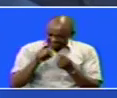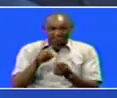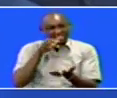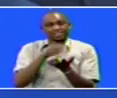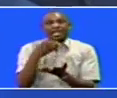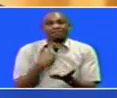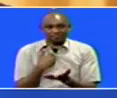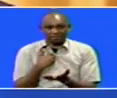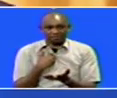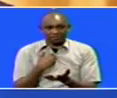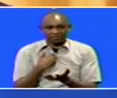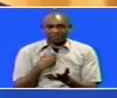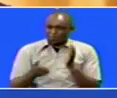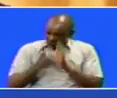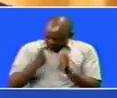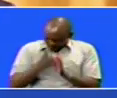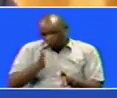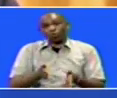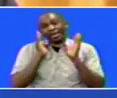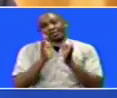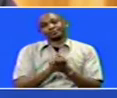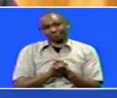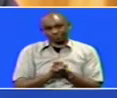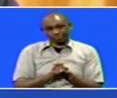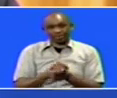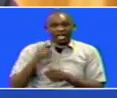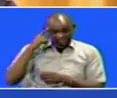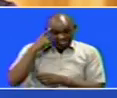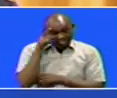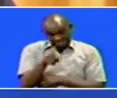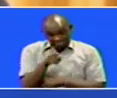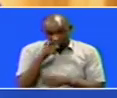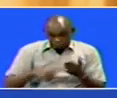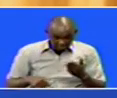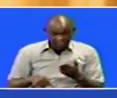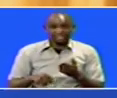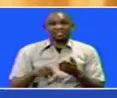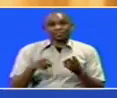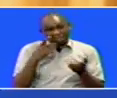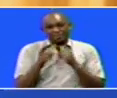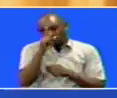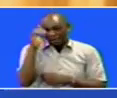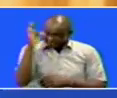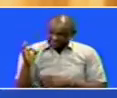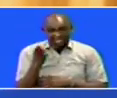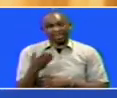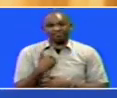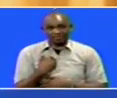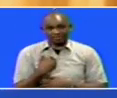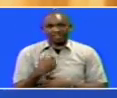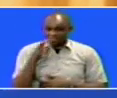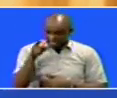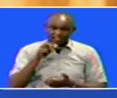we have in an expedited fashion. But I think the point here is that even if it is 1%, that